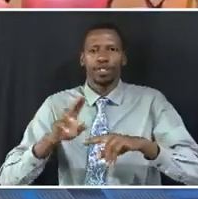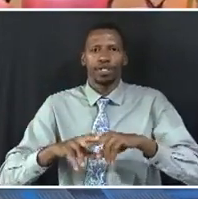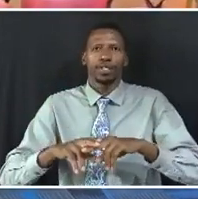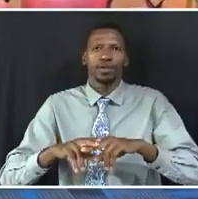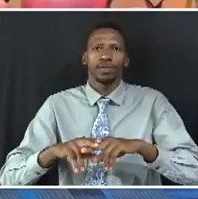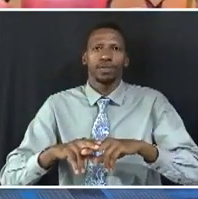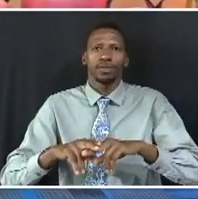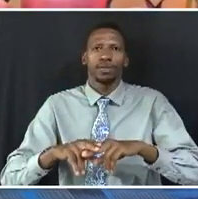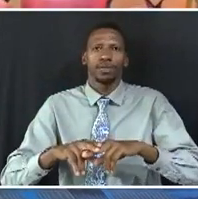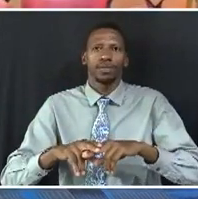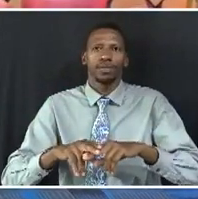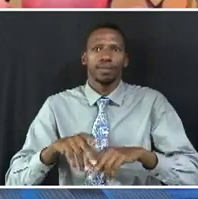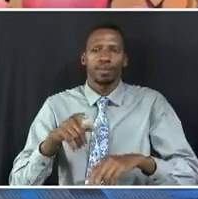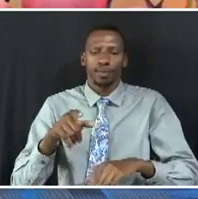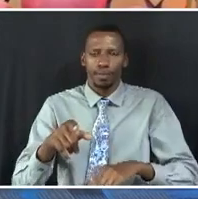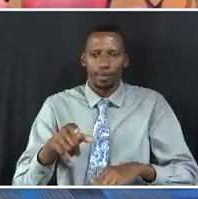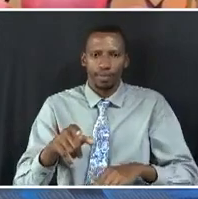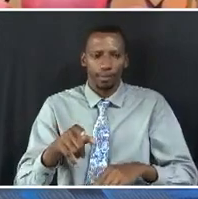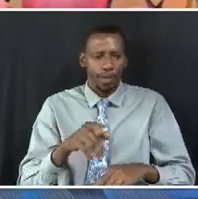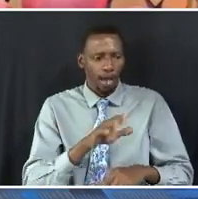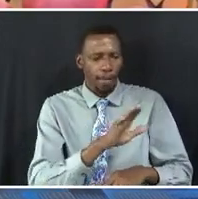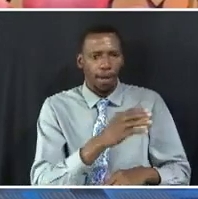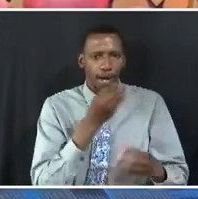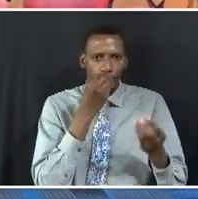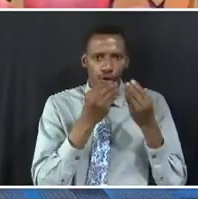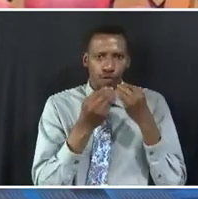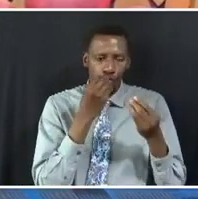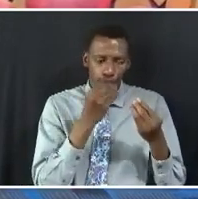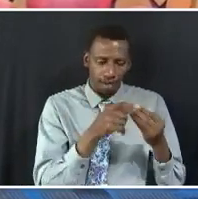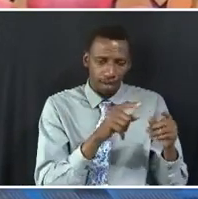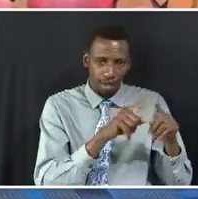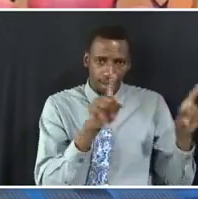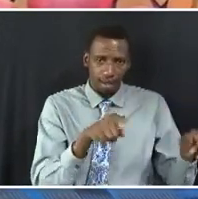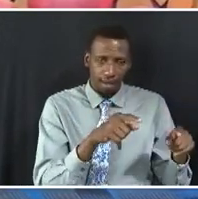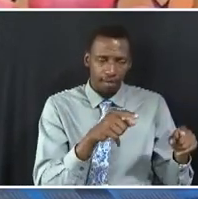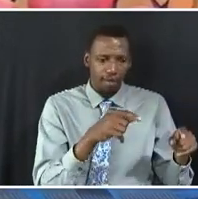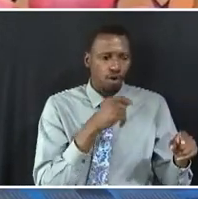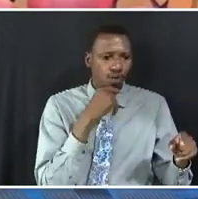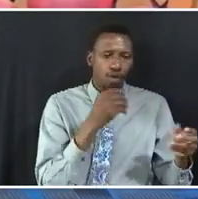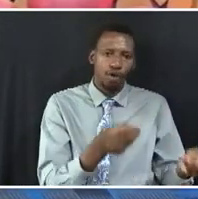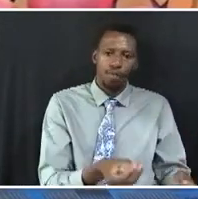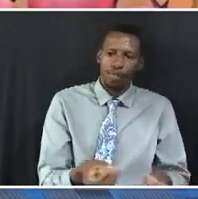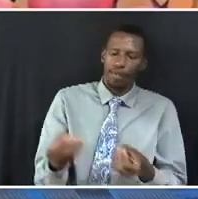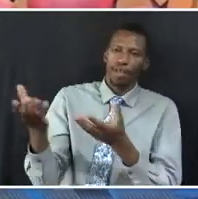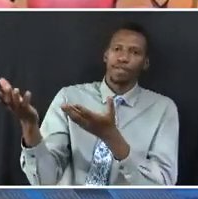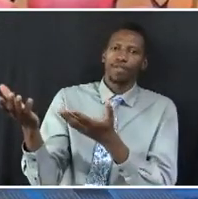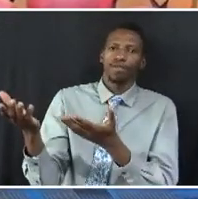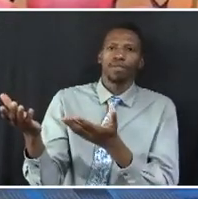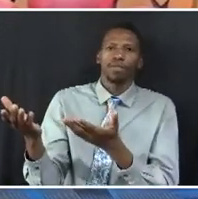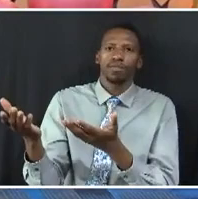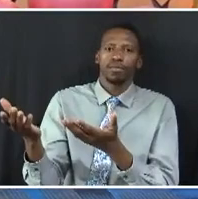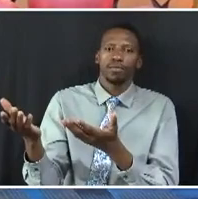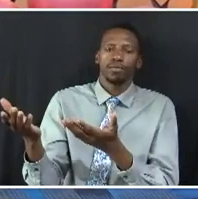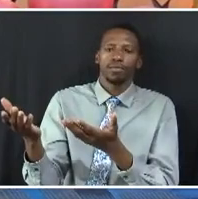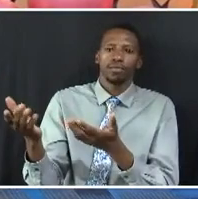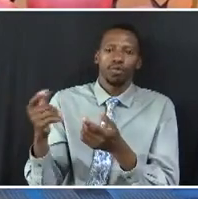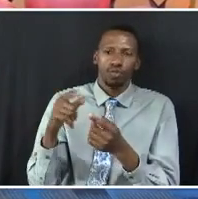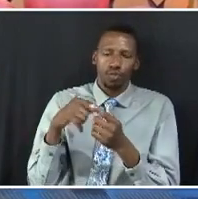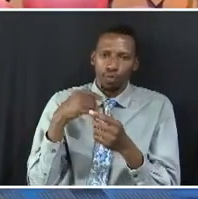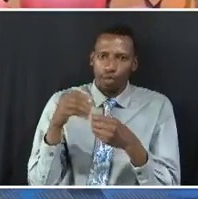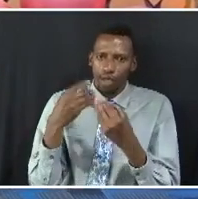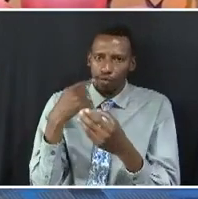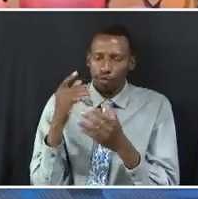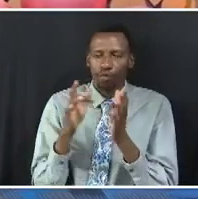Barak surrendered his lunchbox to Jesus Christ. Pathfinders, surrender your lunchbox to